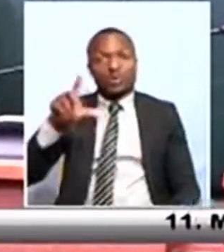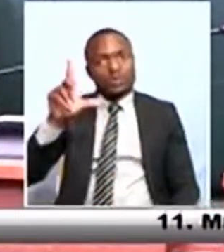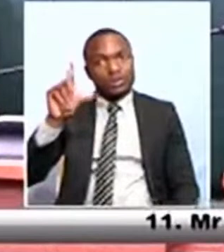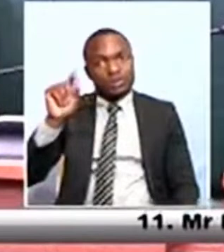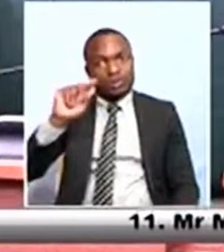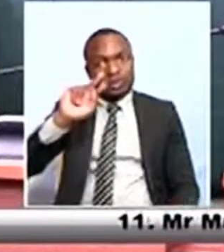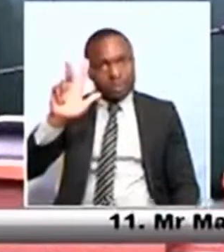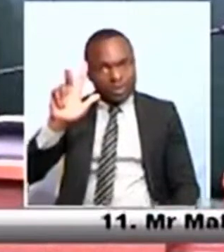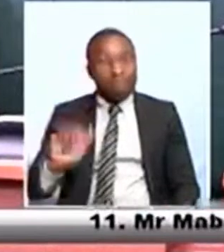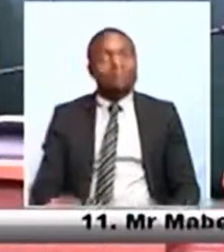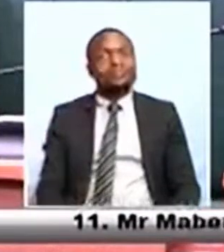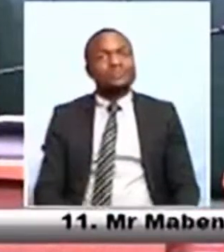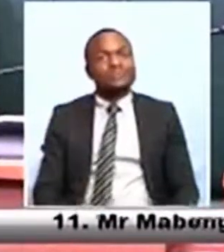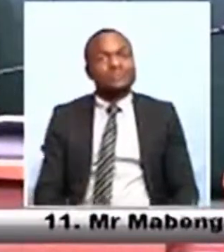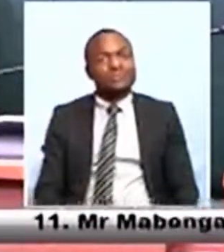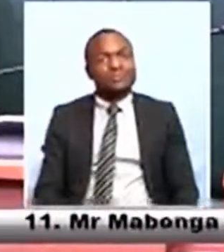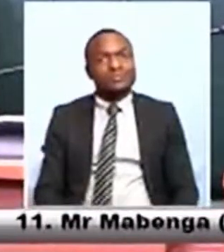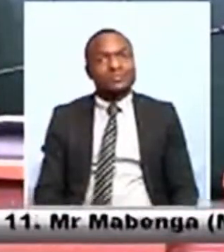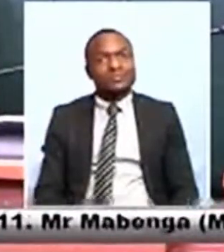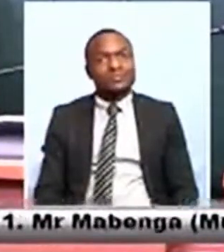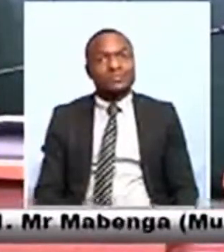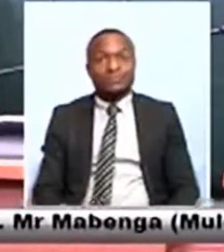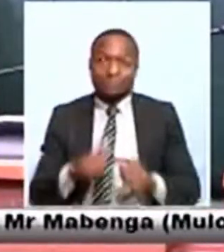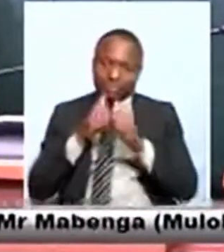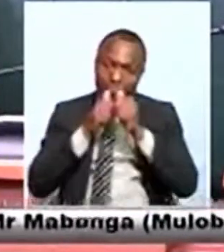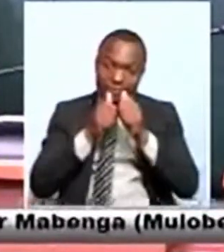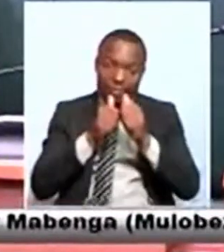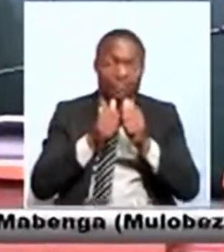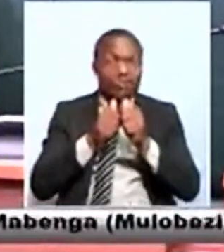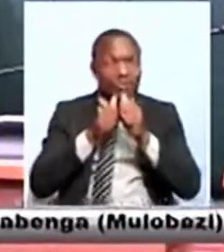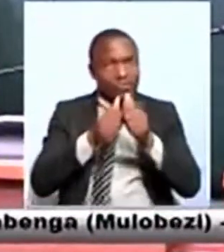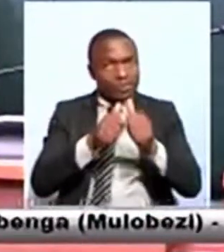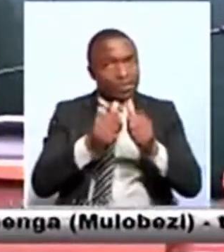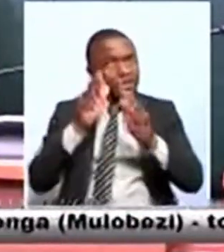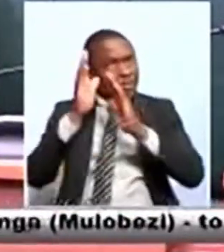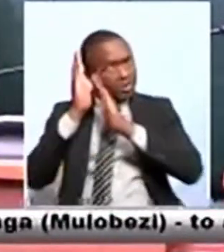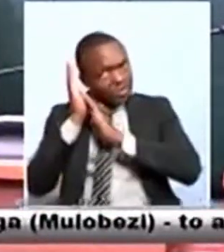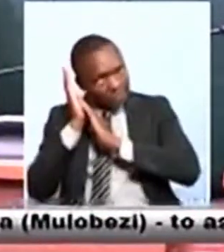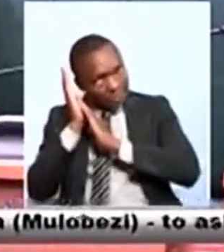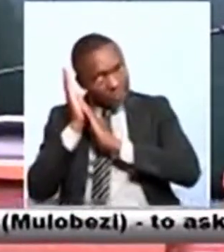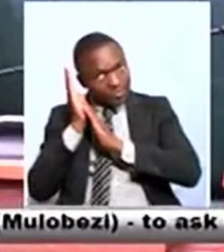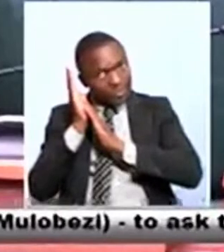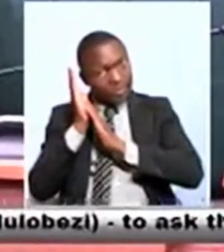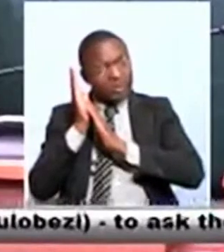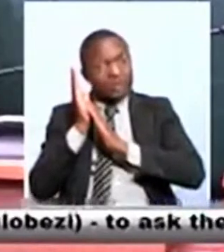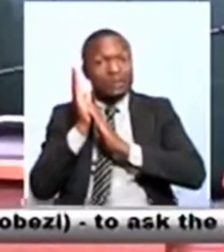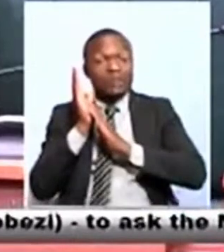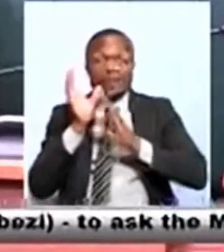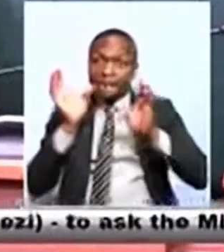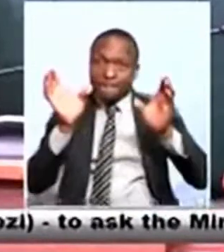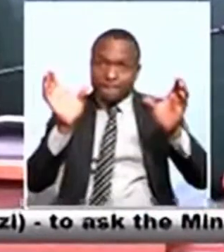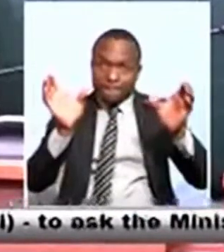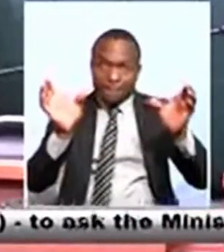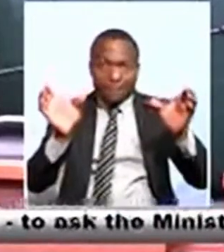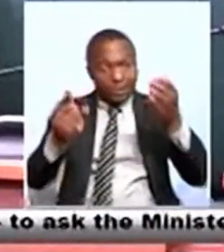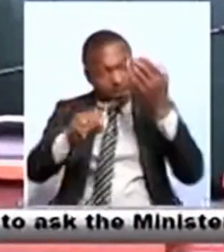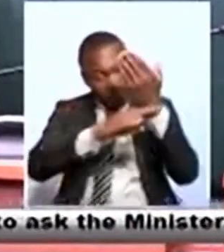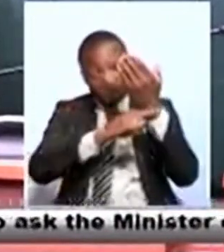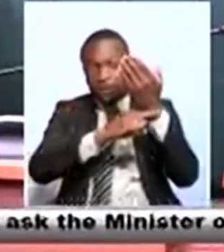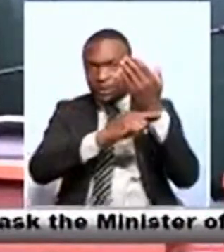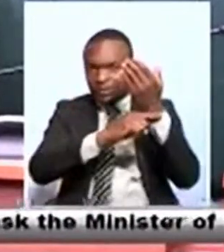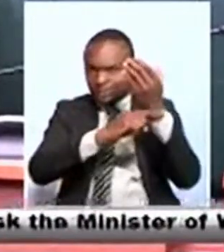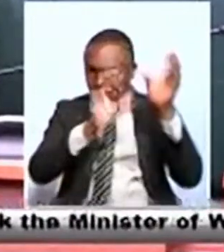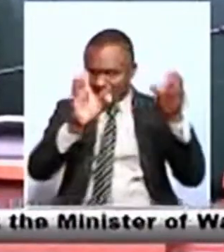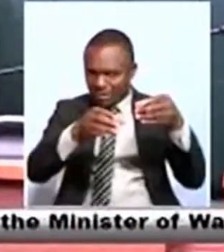2023 as per Mulobezi Town Council work plan. However, the reticulation system in